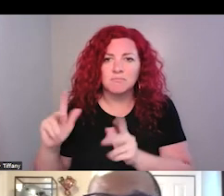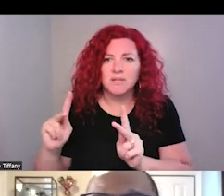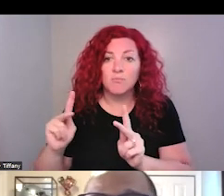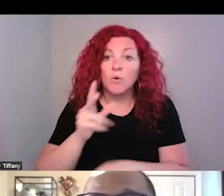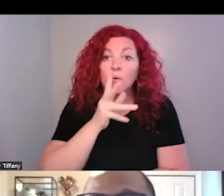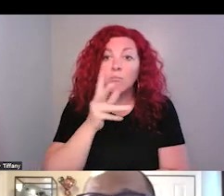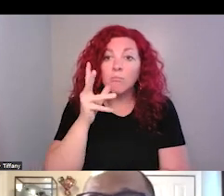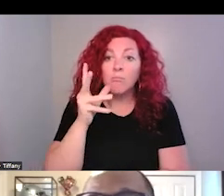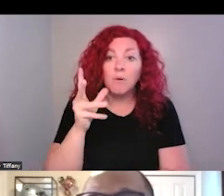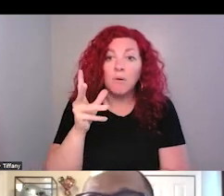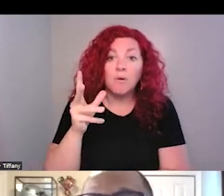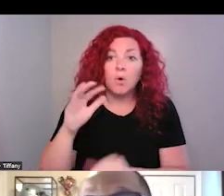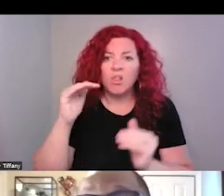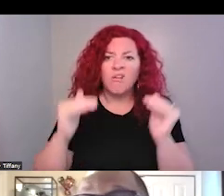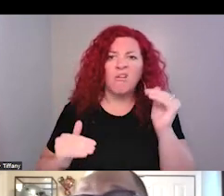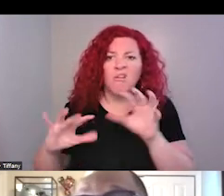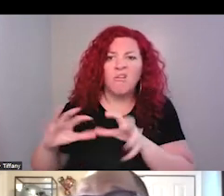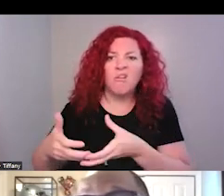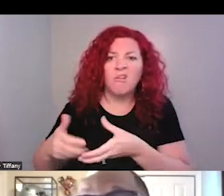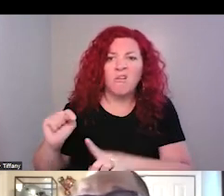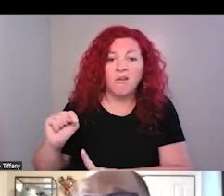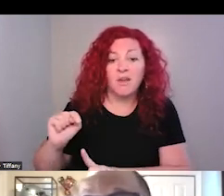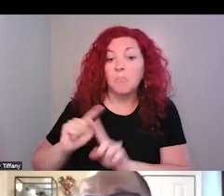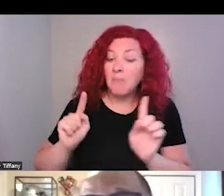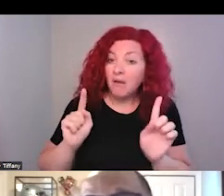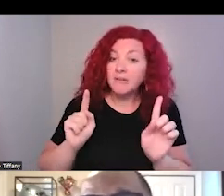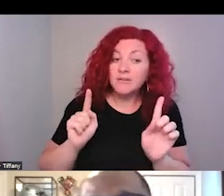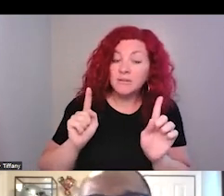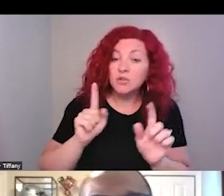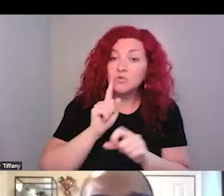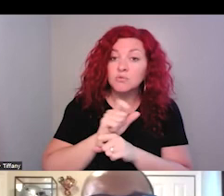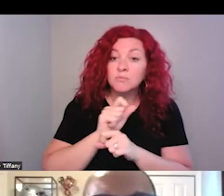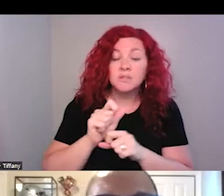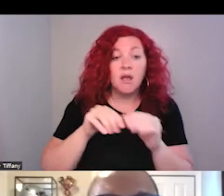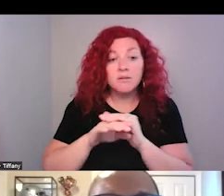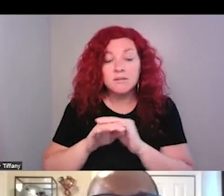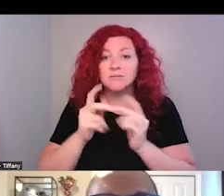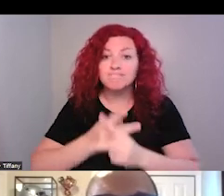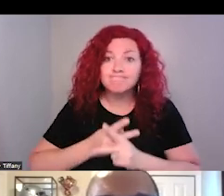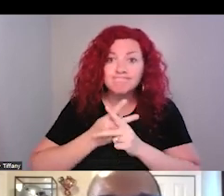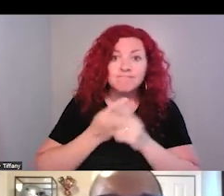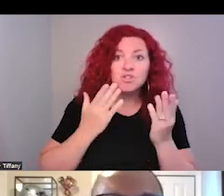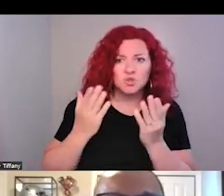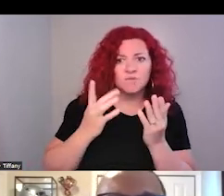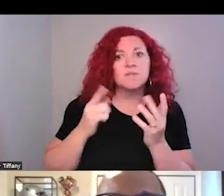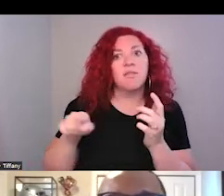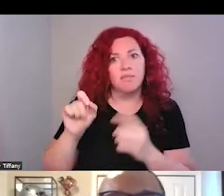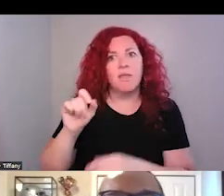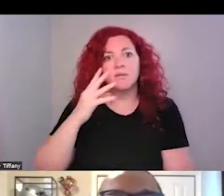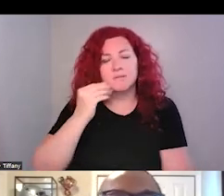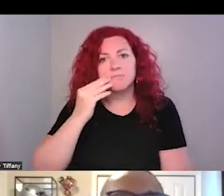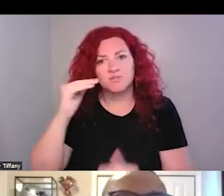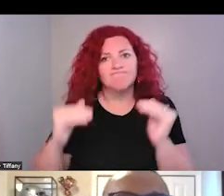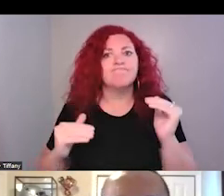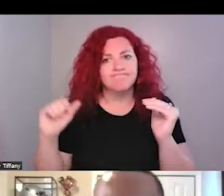as being historically marginalized, but in many ways, in accessing care and accessing services, they definitely are. So thank you for